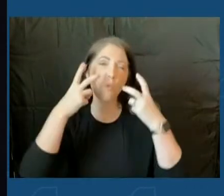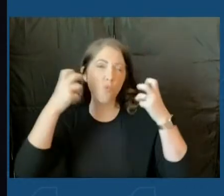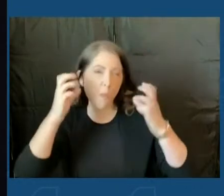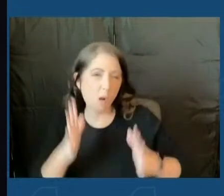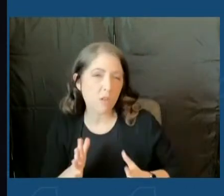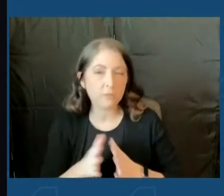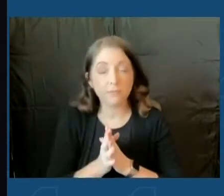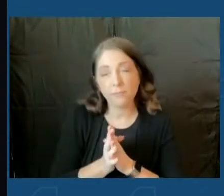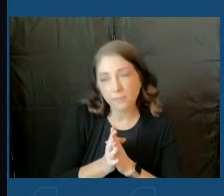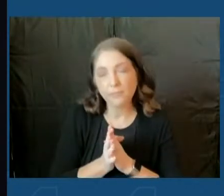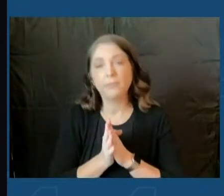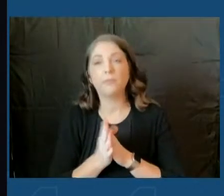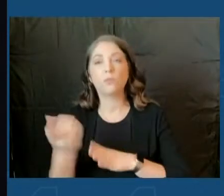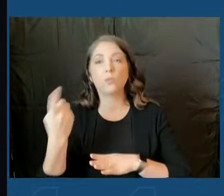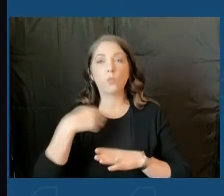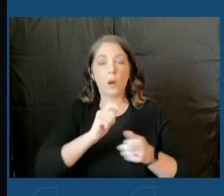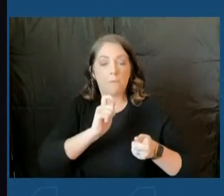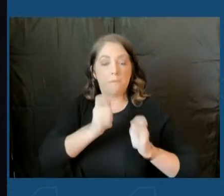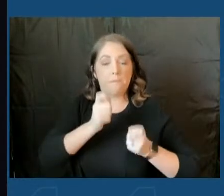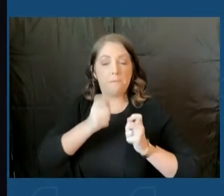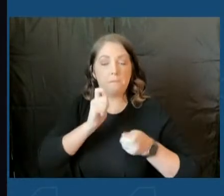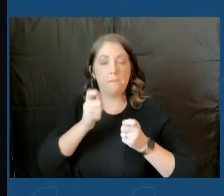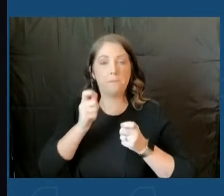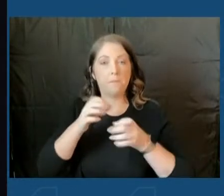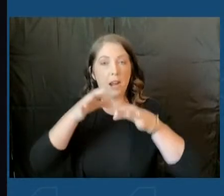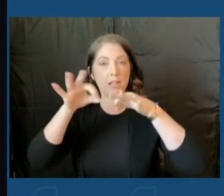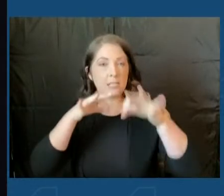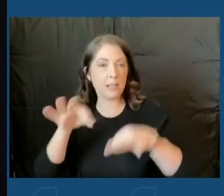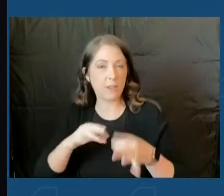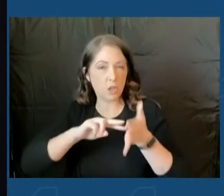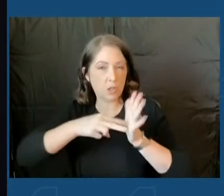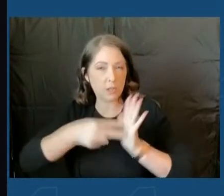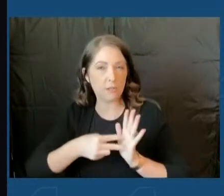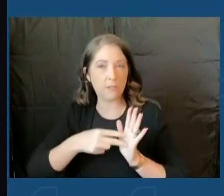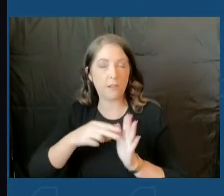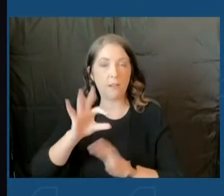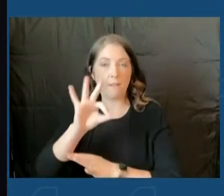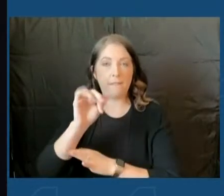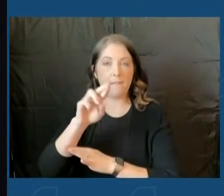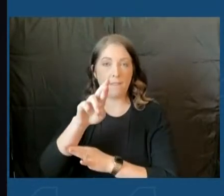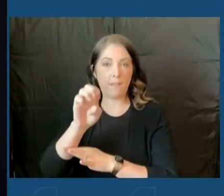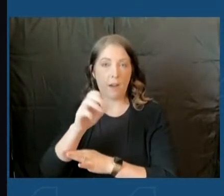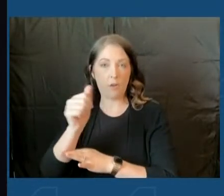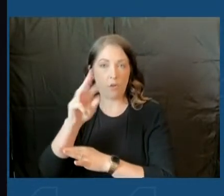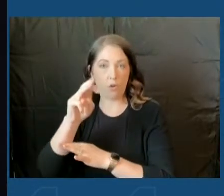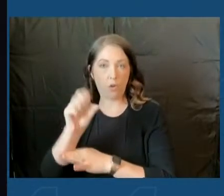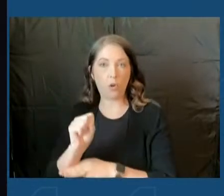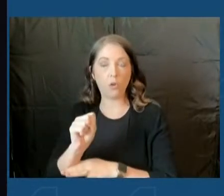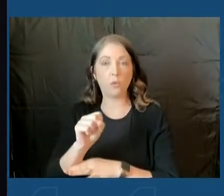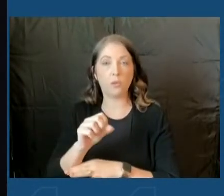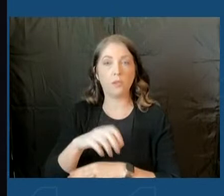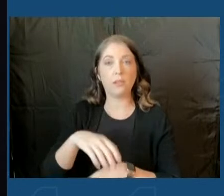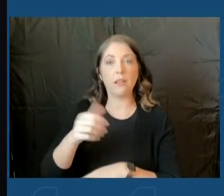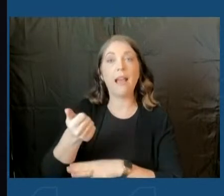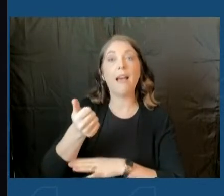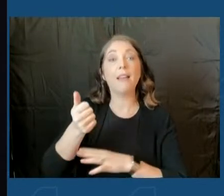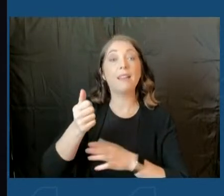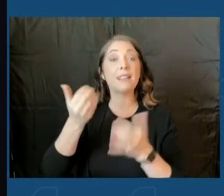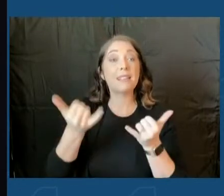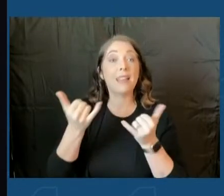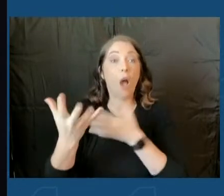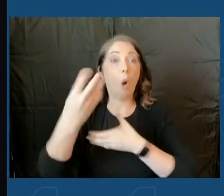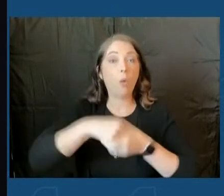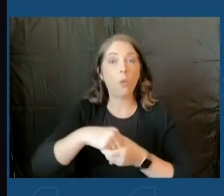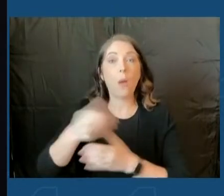are amending the definition of firearms to include what they call AOWs, any other weapons. We've got it